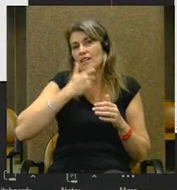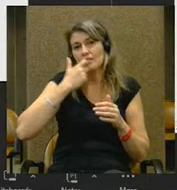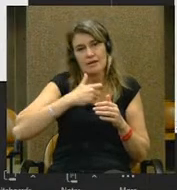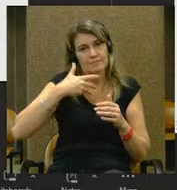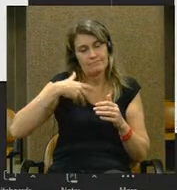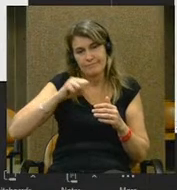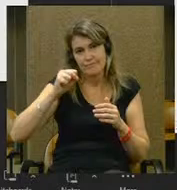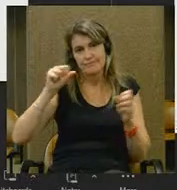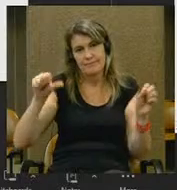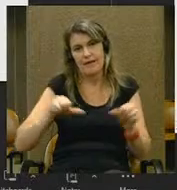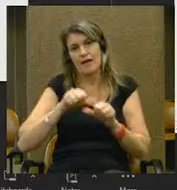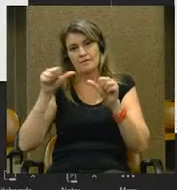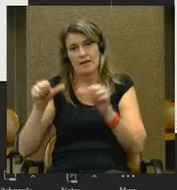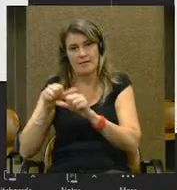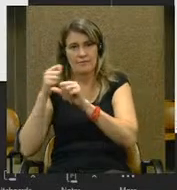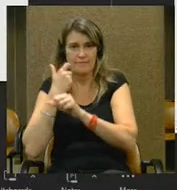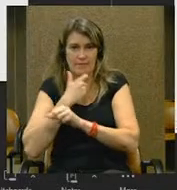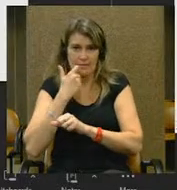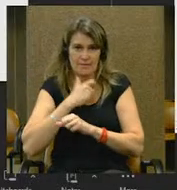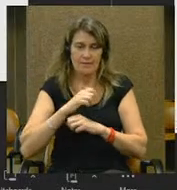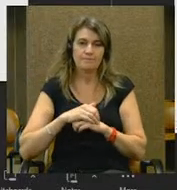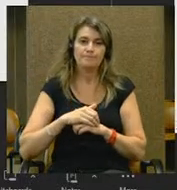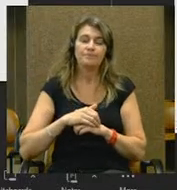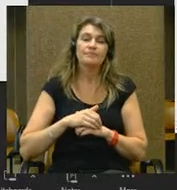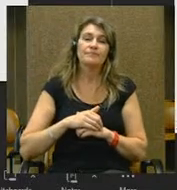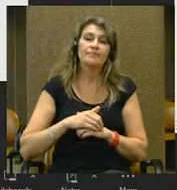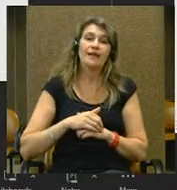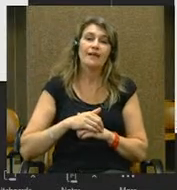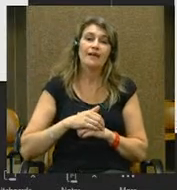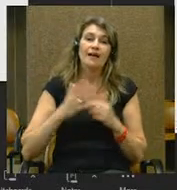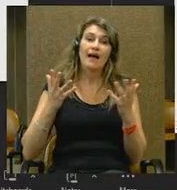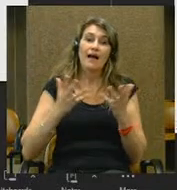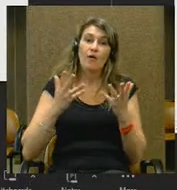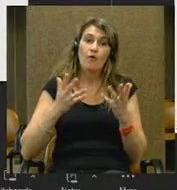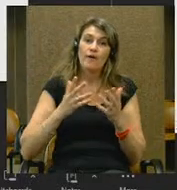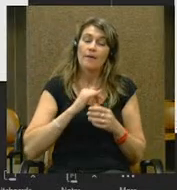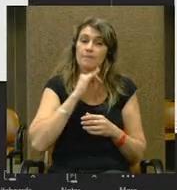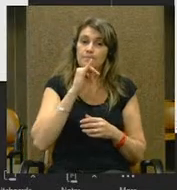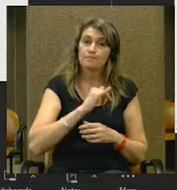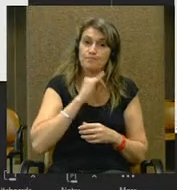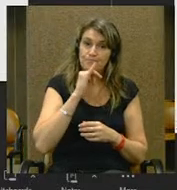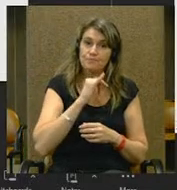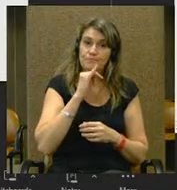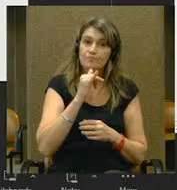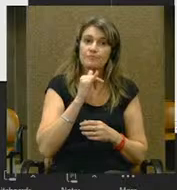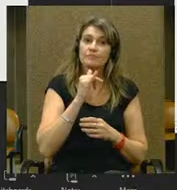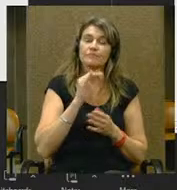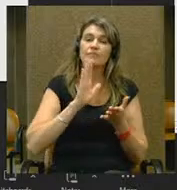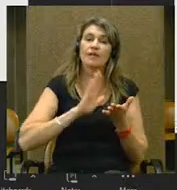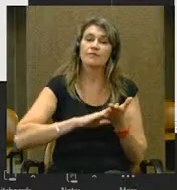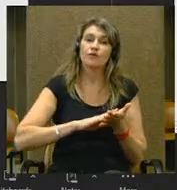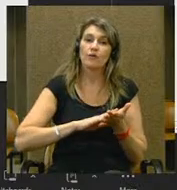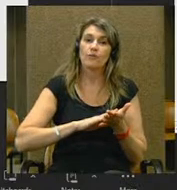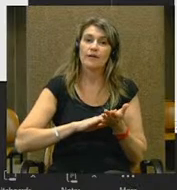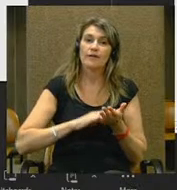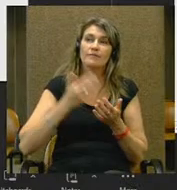Lastly, I'd like to sort of talk about how we got into this in the situation